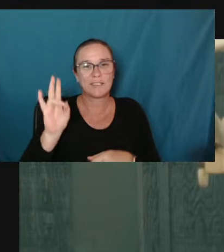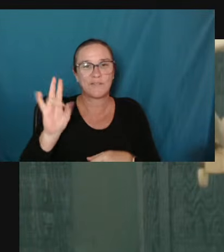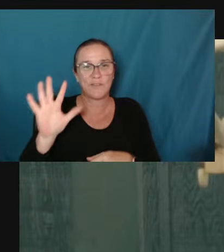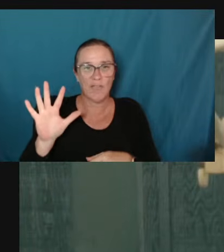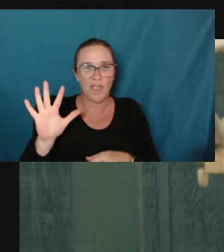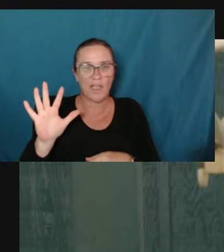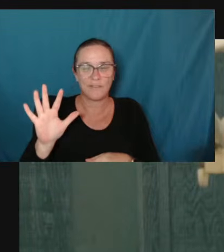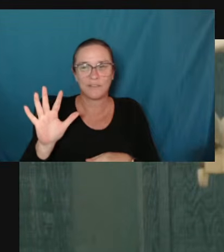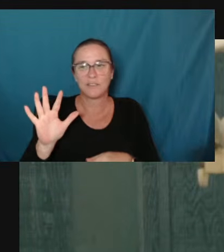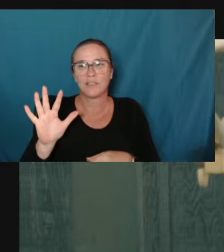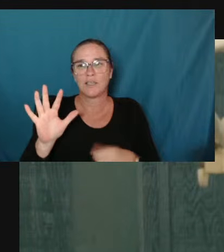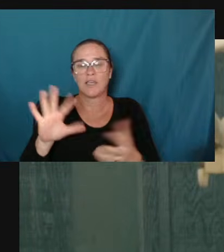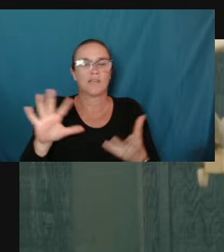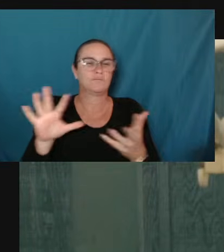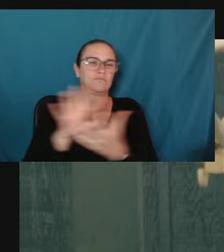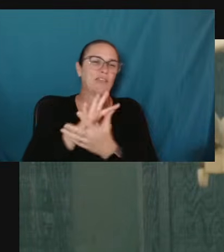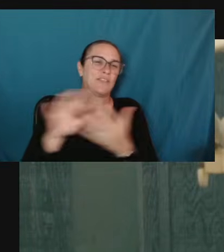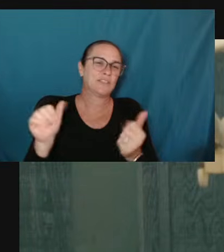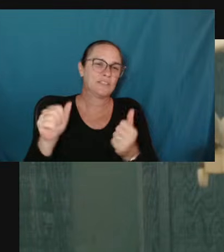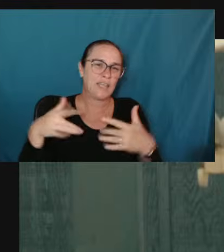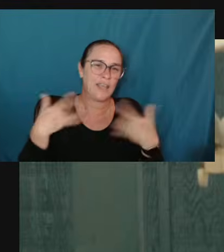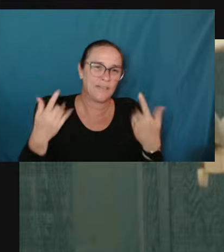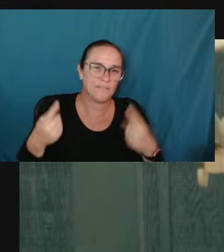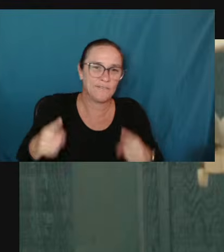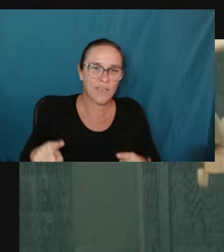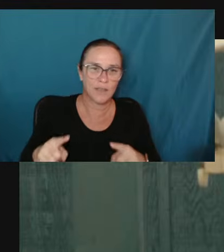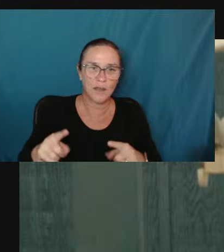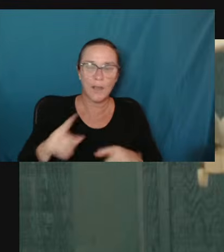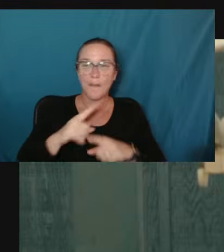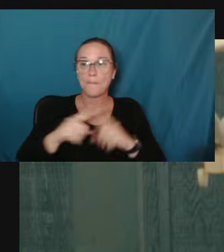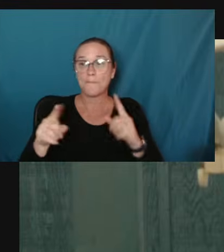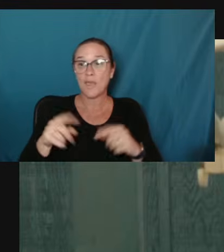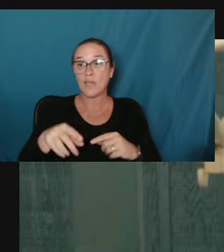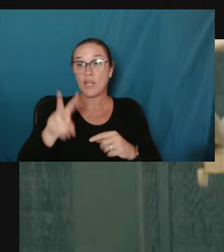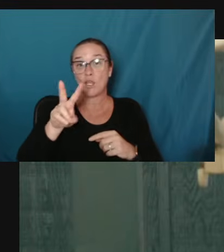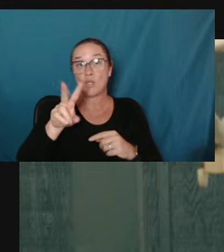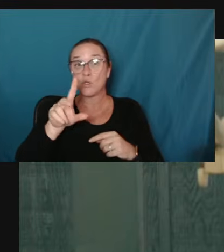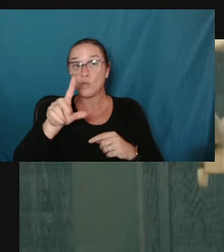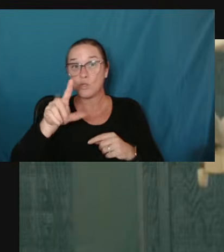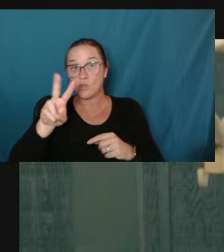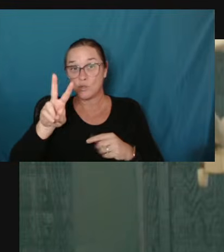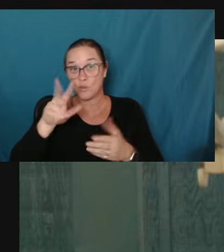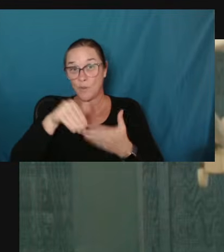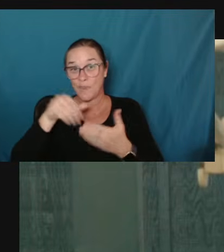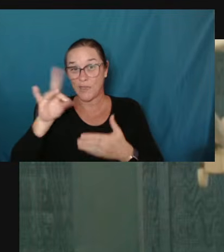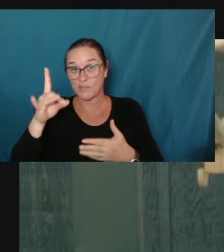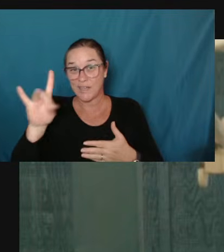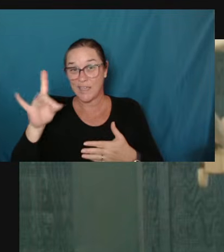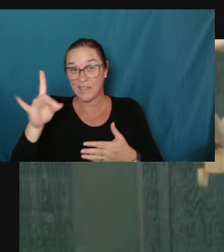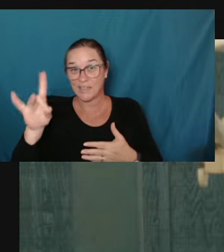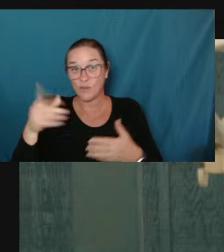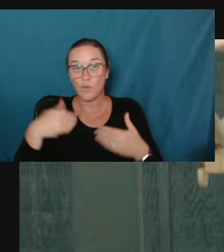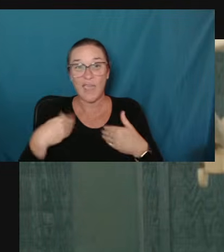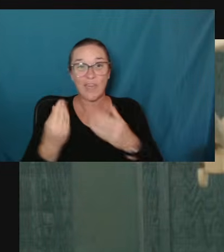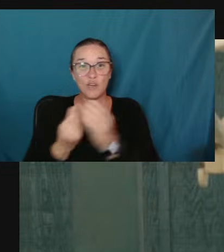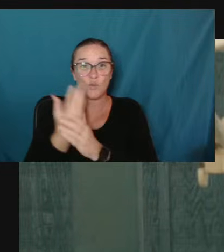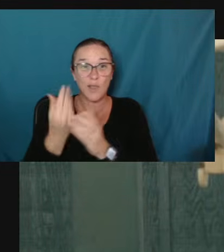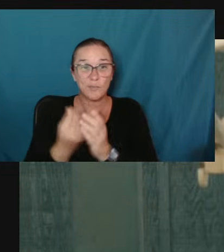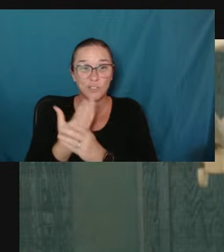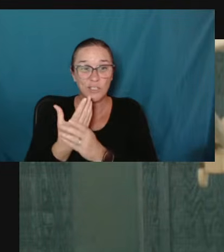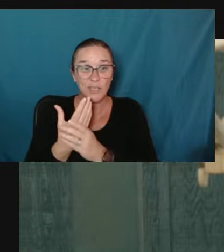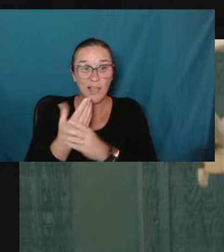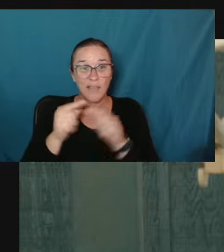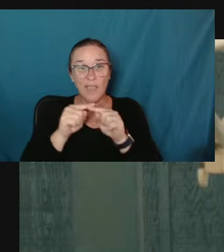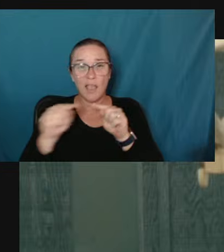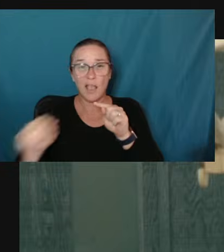But to also let you know, in 2018, we had an eruption that went down the rift